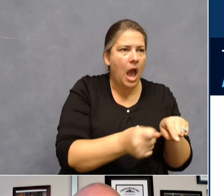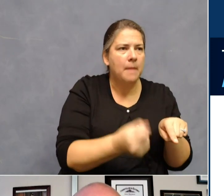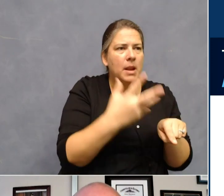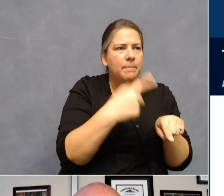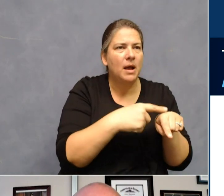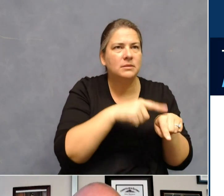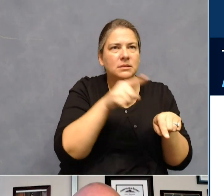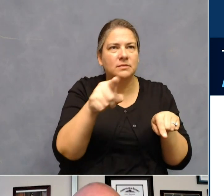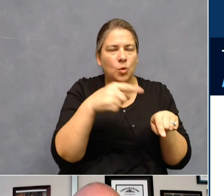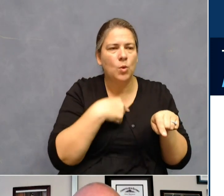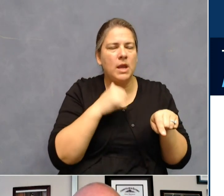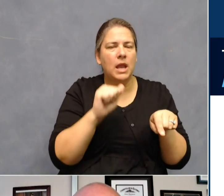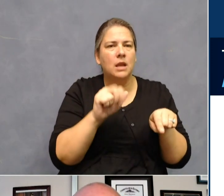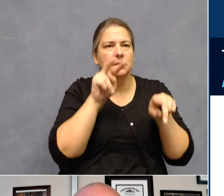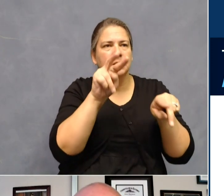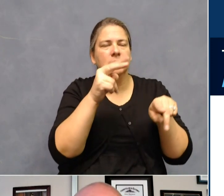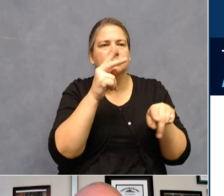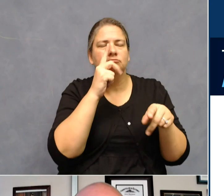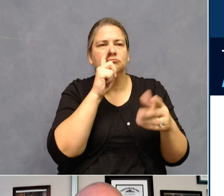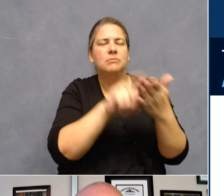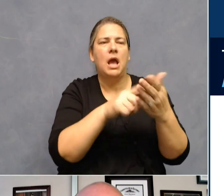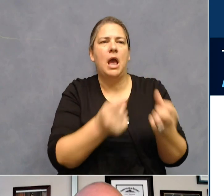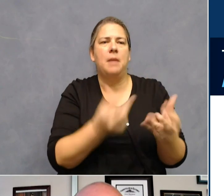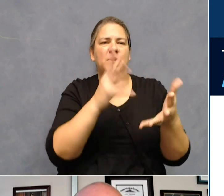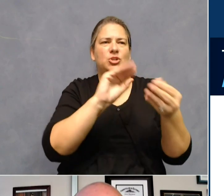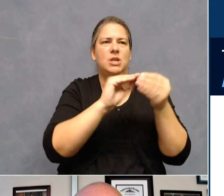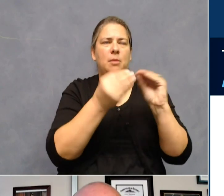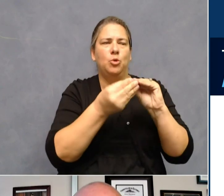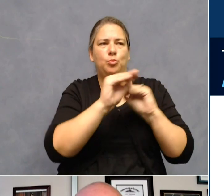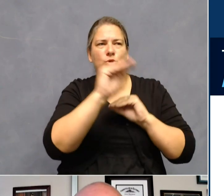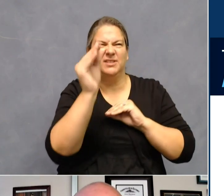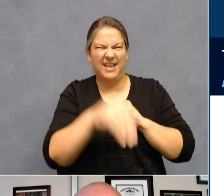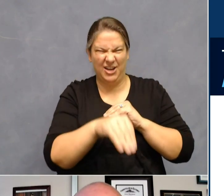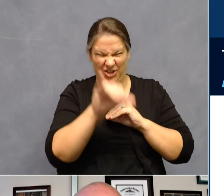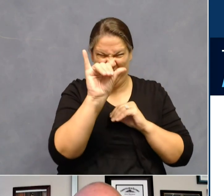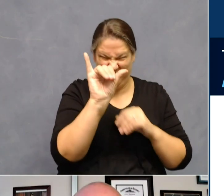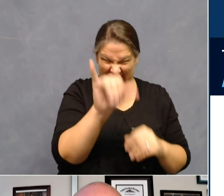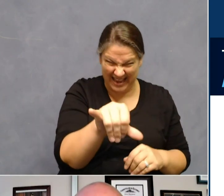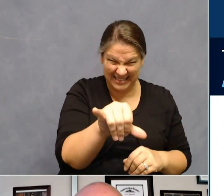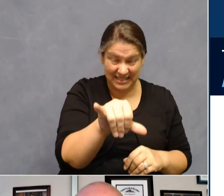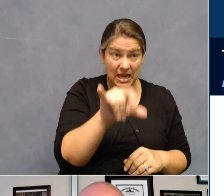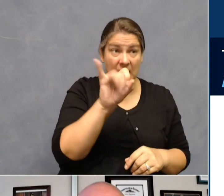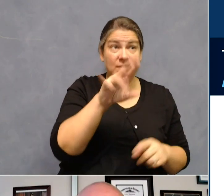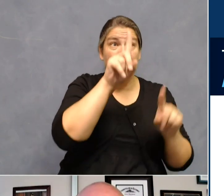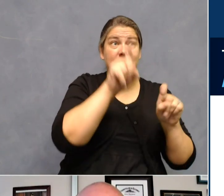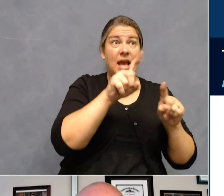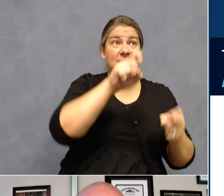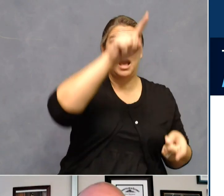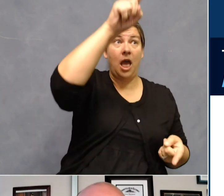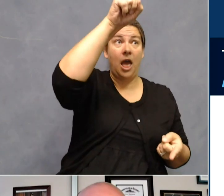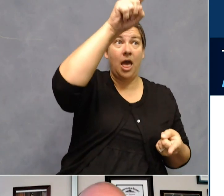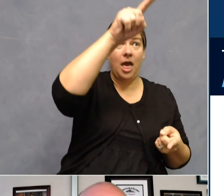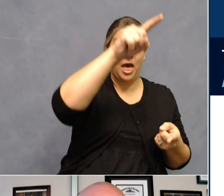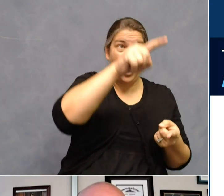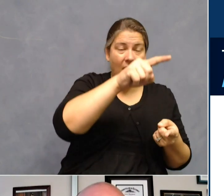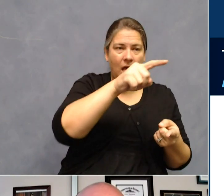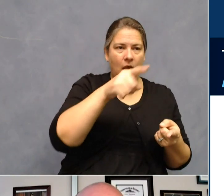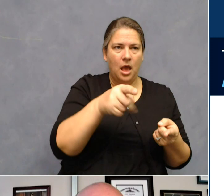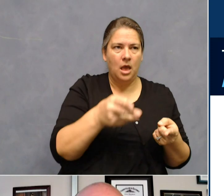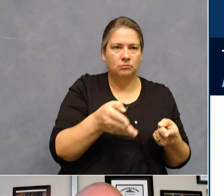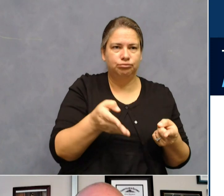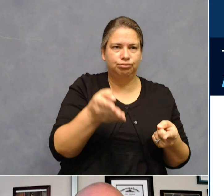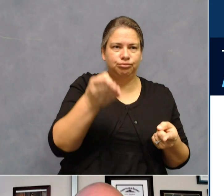the state of Kentucky is doing a good job keeping its testing capacity in line with the spread of